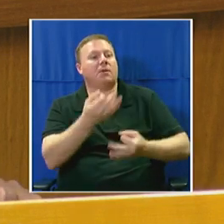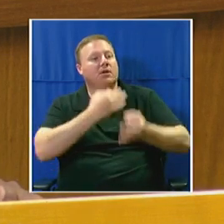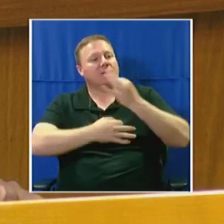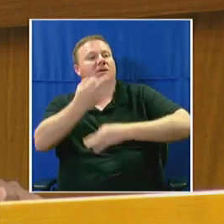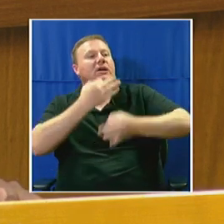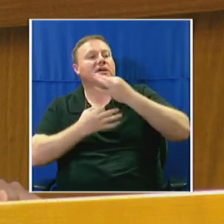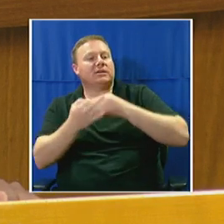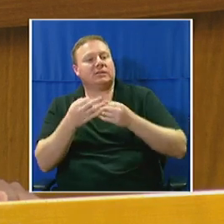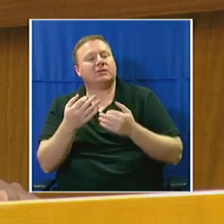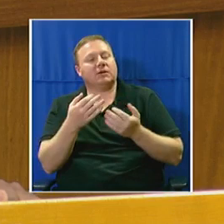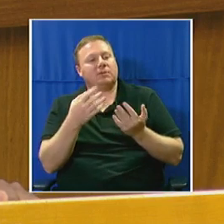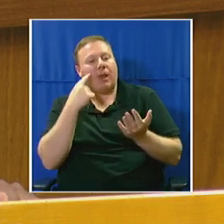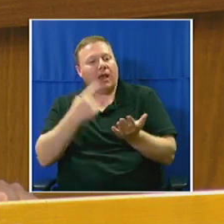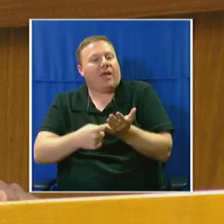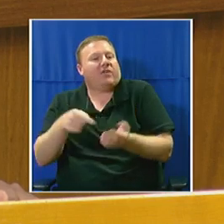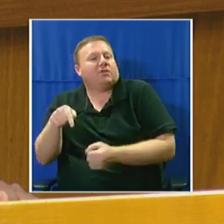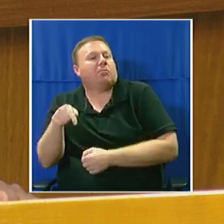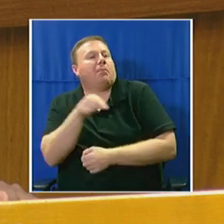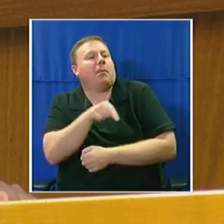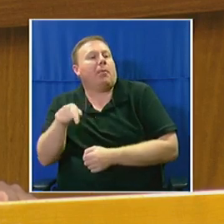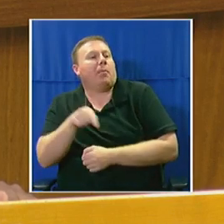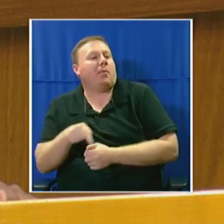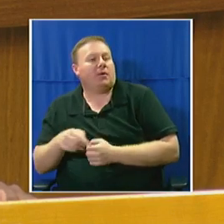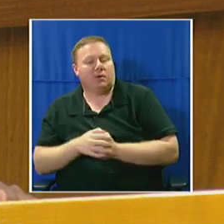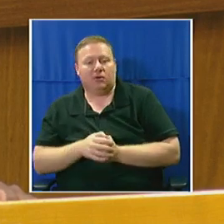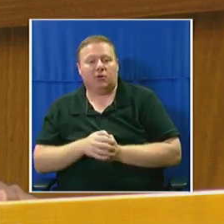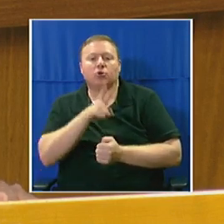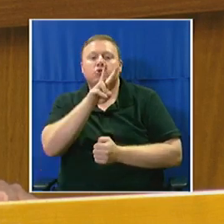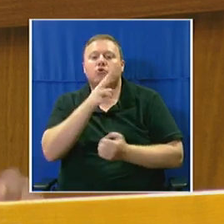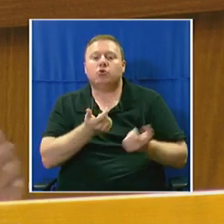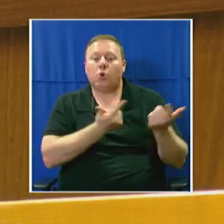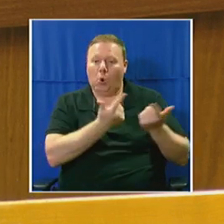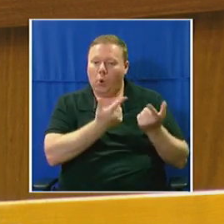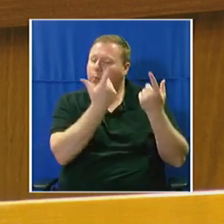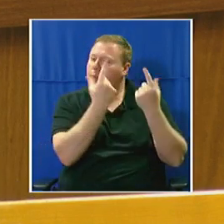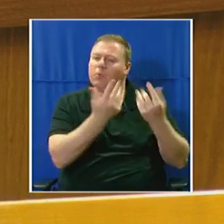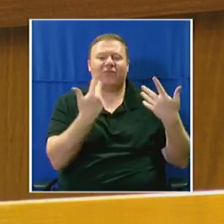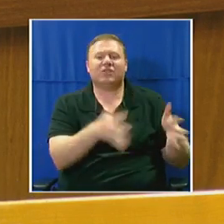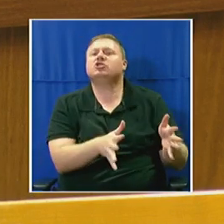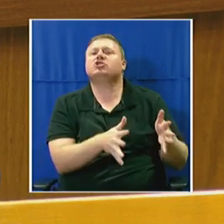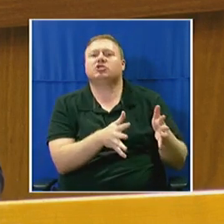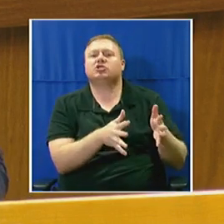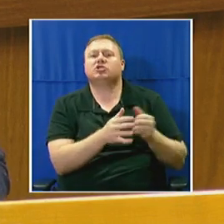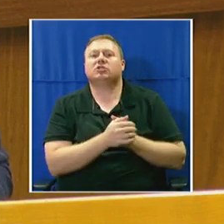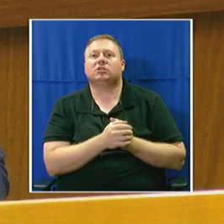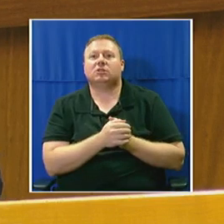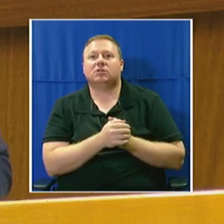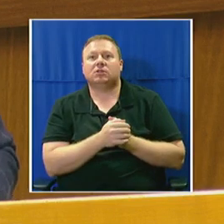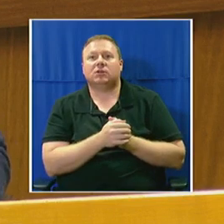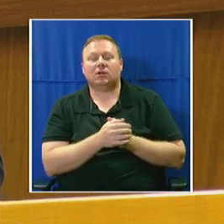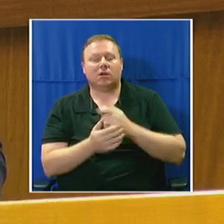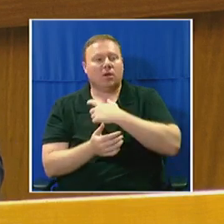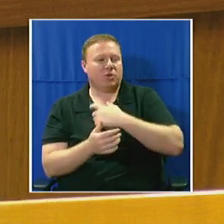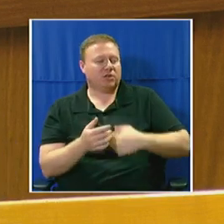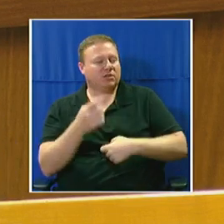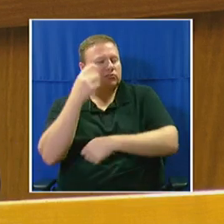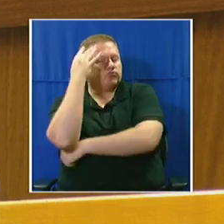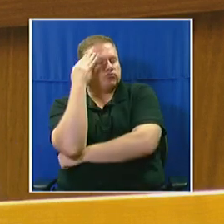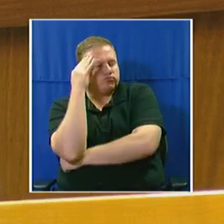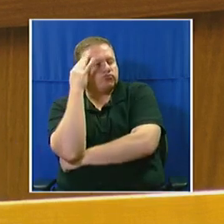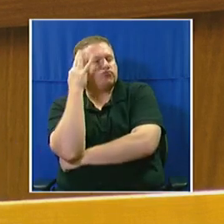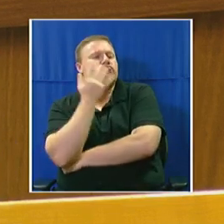2019 the president shared the inquiry Report with Advocates J and M and invited them to make representations regarding the